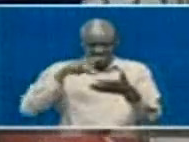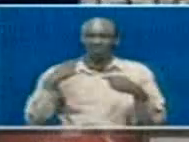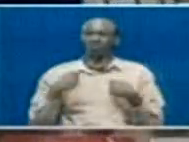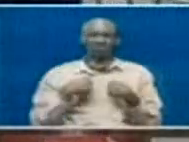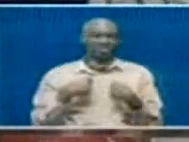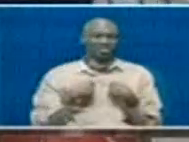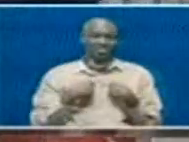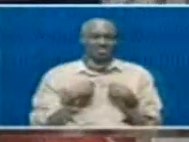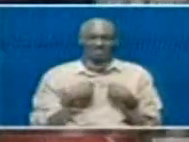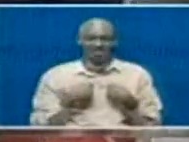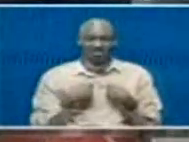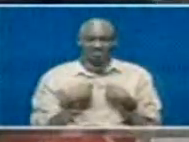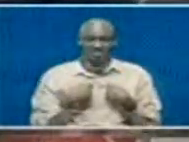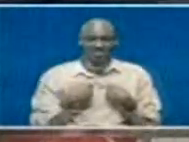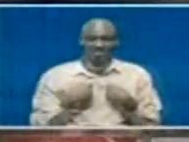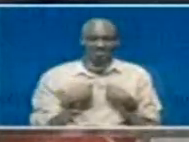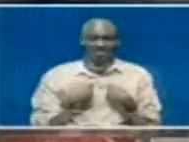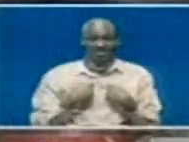me.